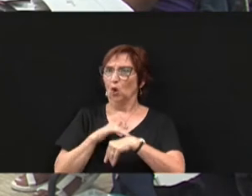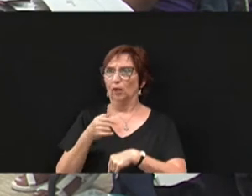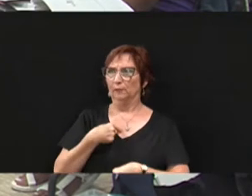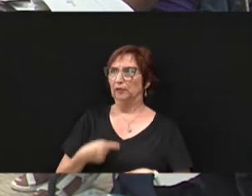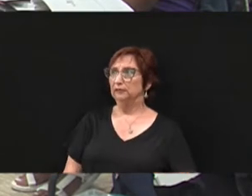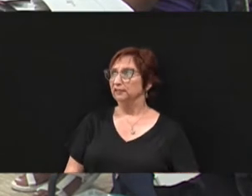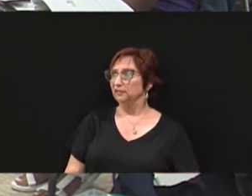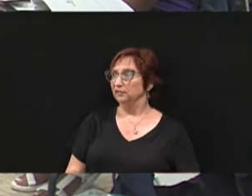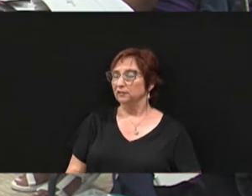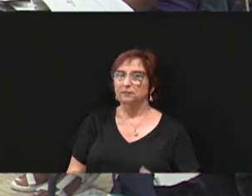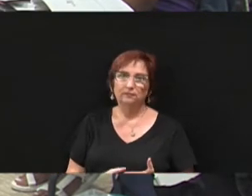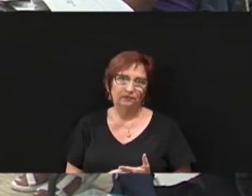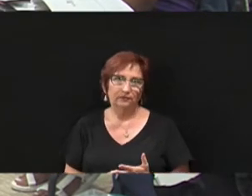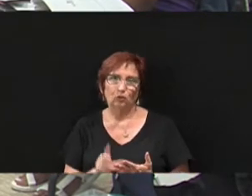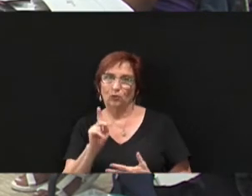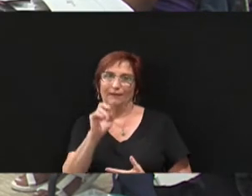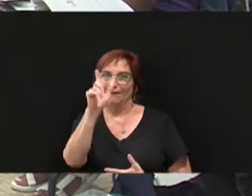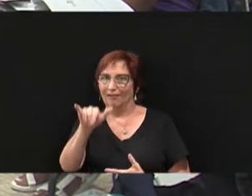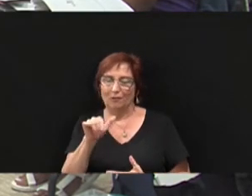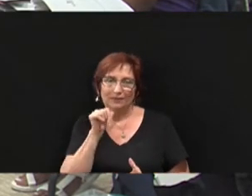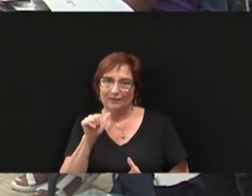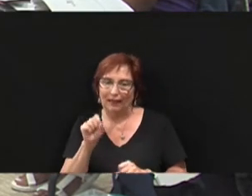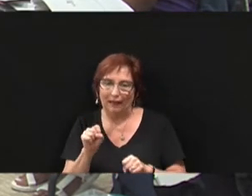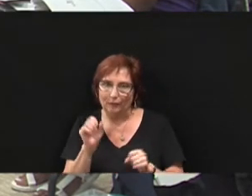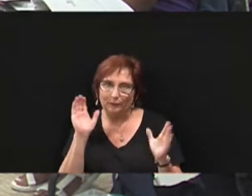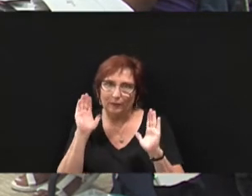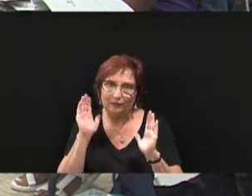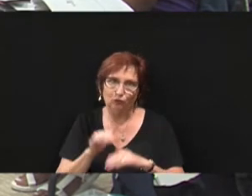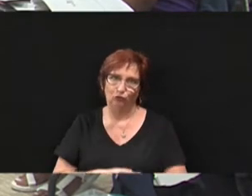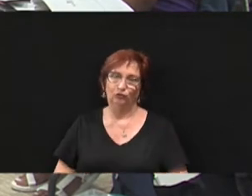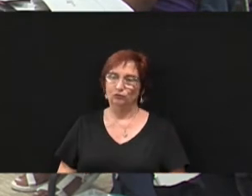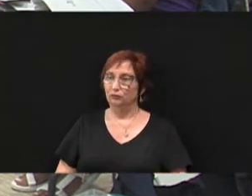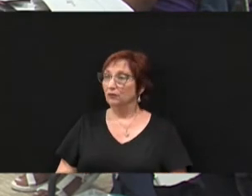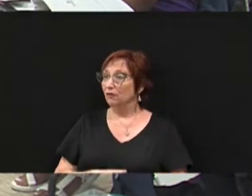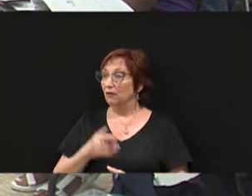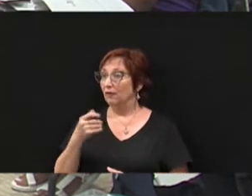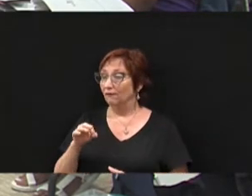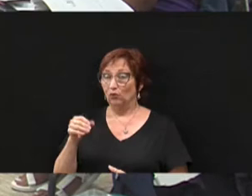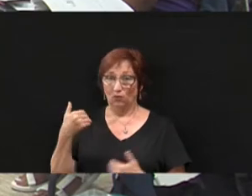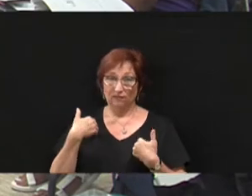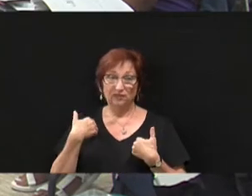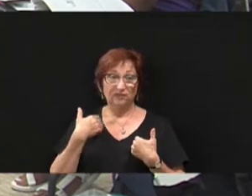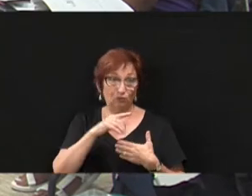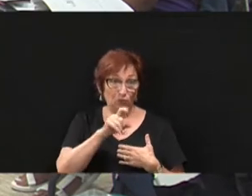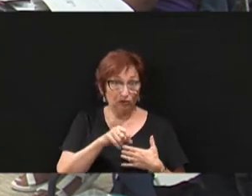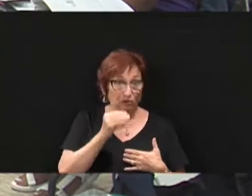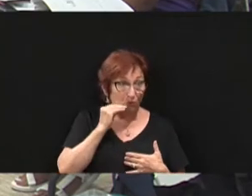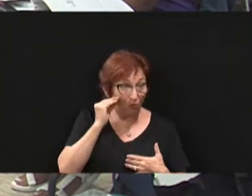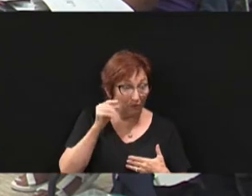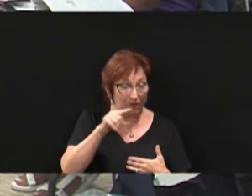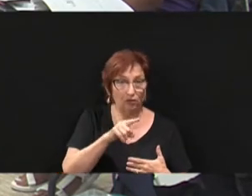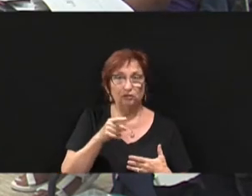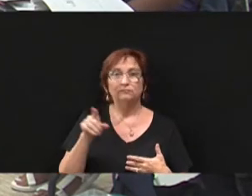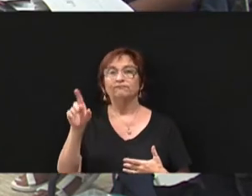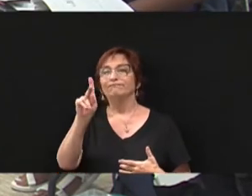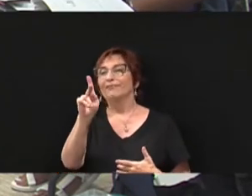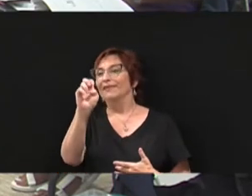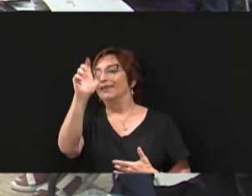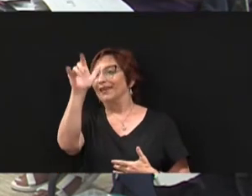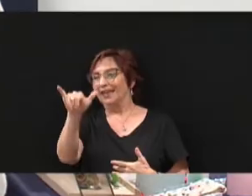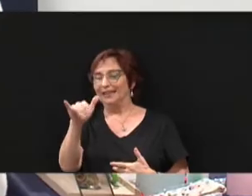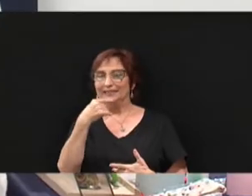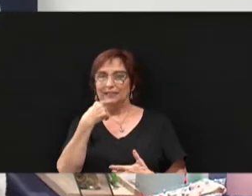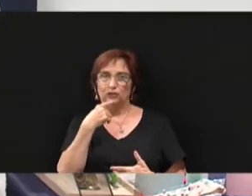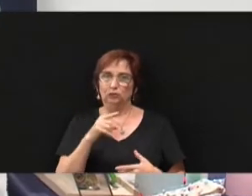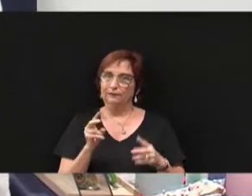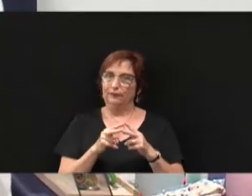Okay, Kelly had some excellent points for those of you at home. Kelly said she was very nervous, and she wanted to pre-read,